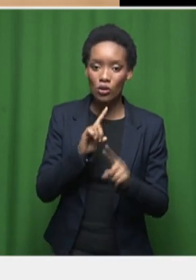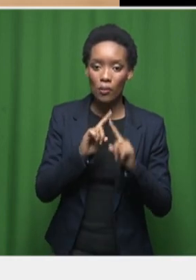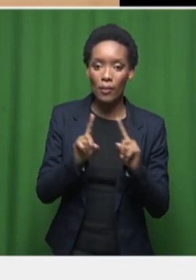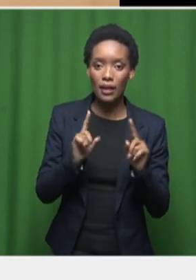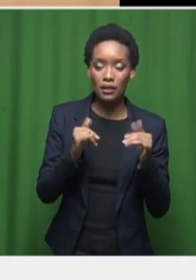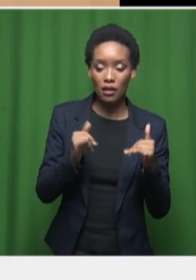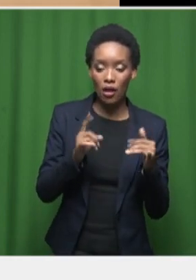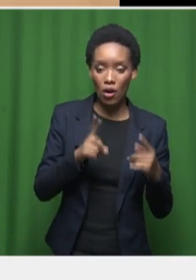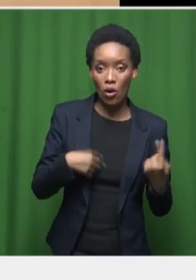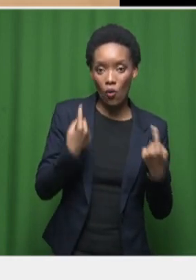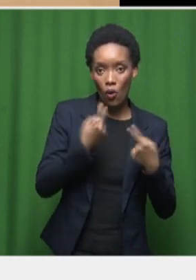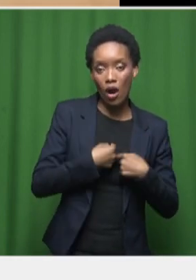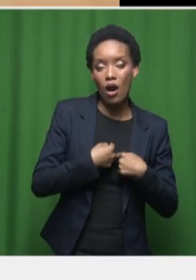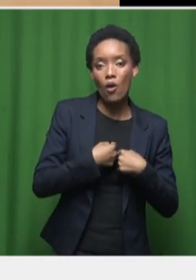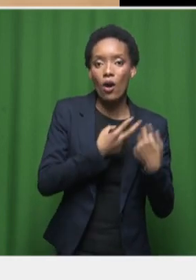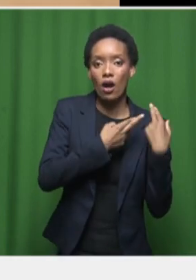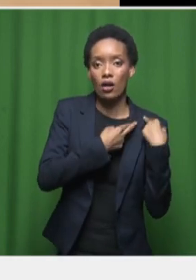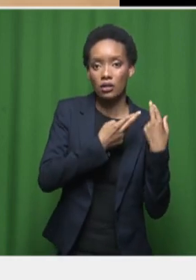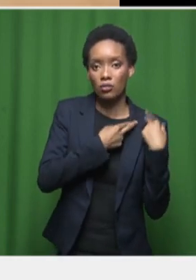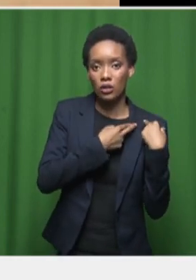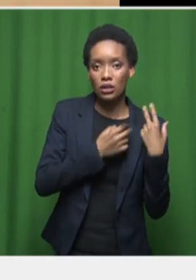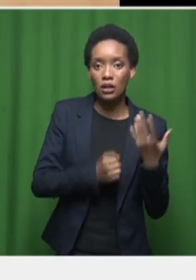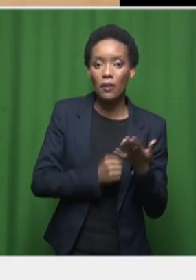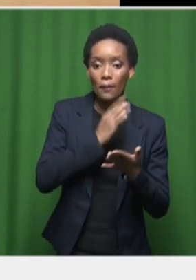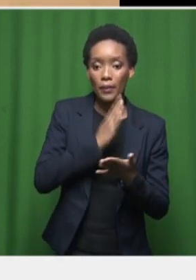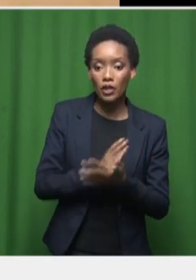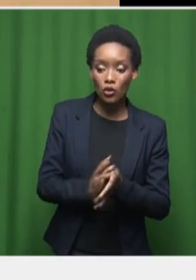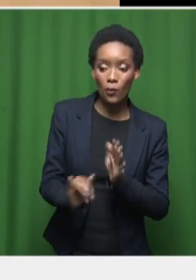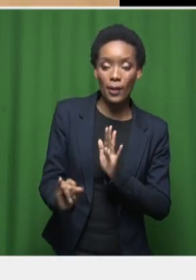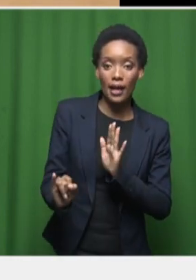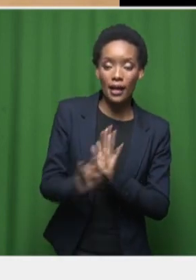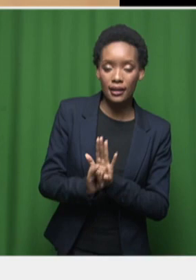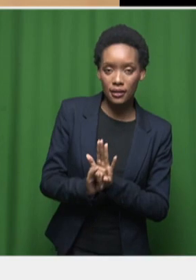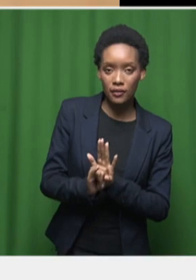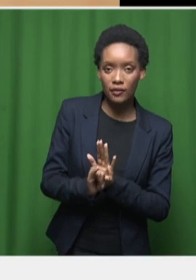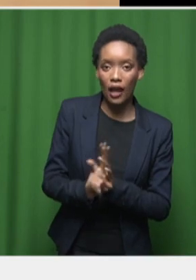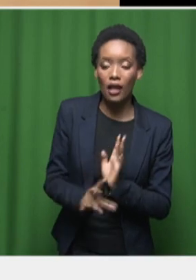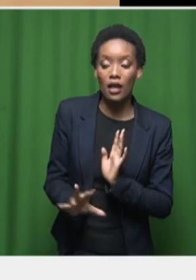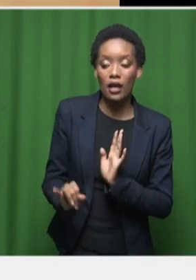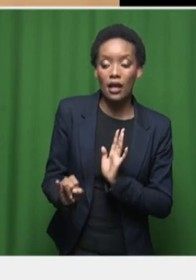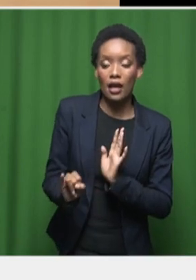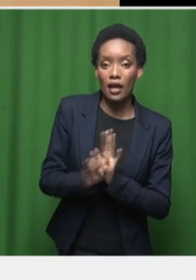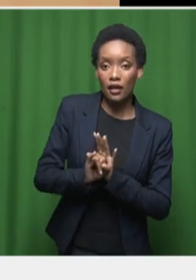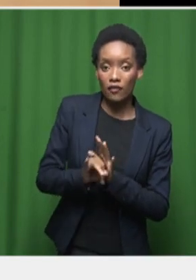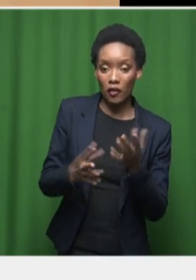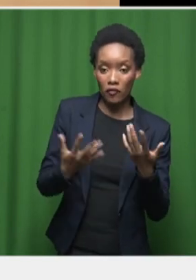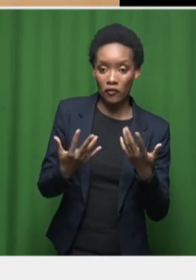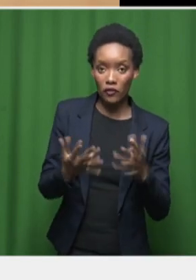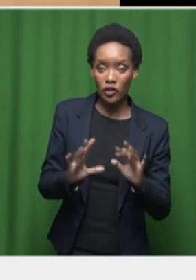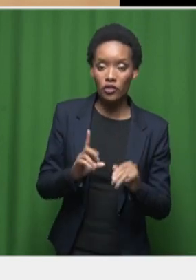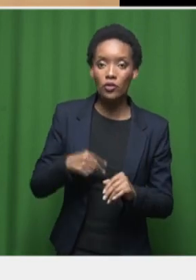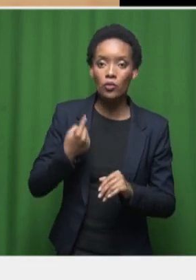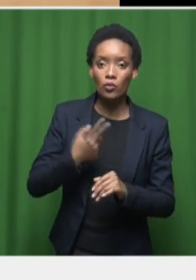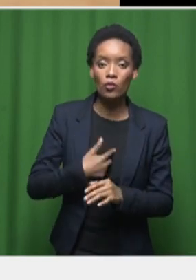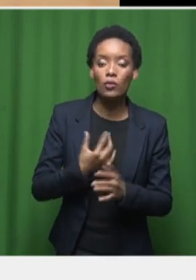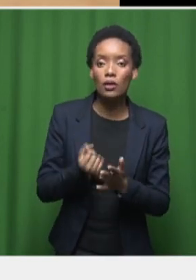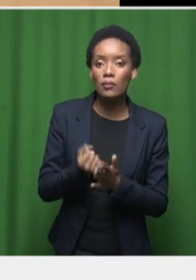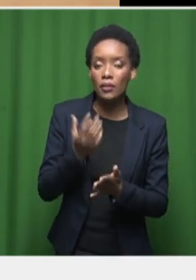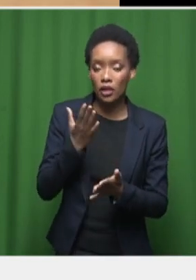own part to ensure that we are able to detect this, and then we are able to ensure that we even made